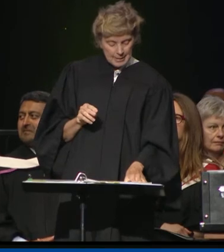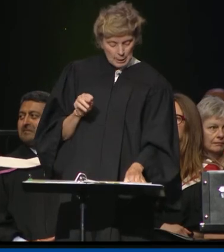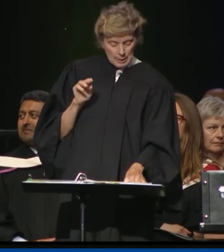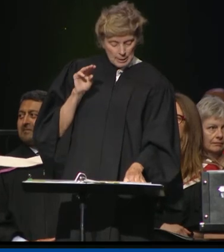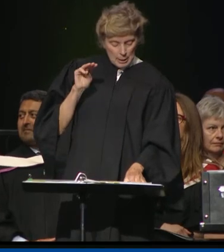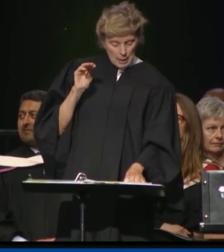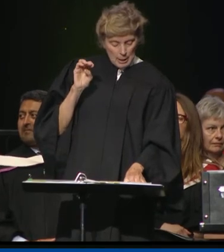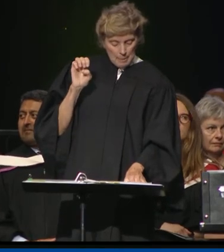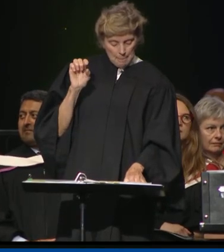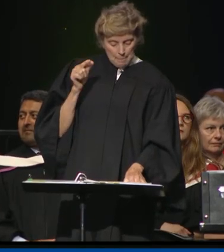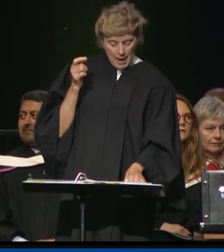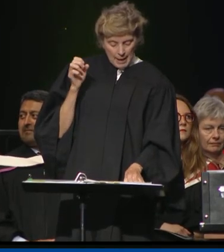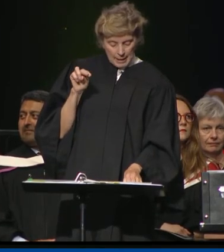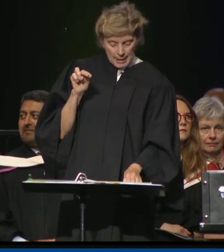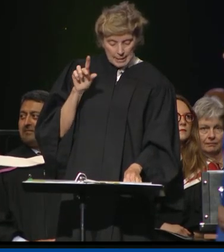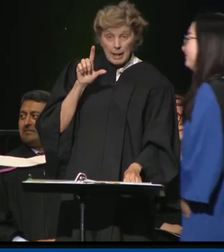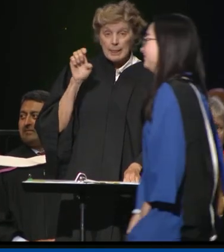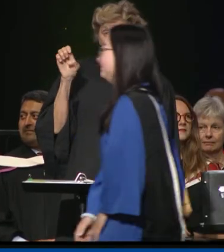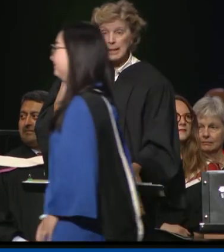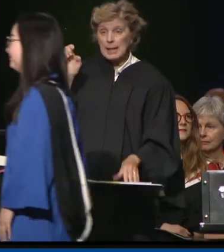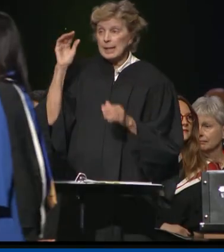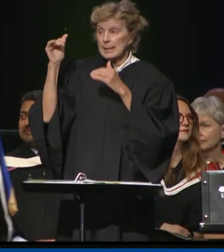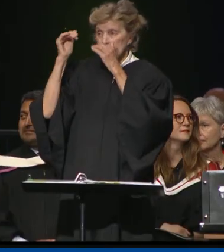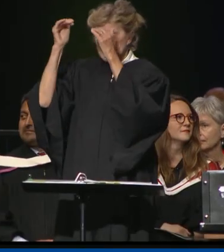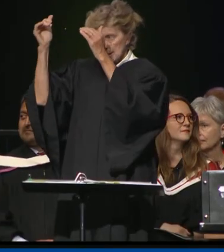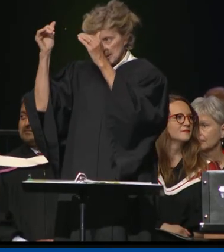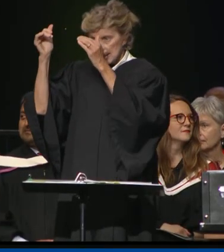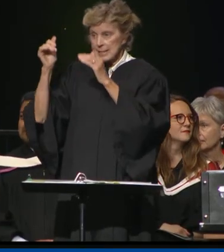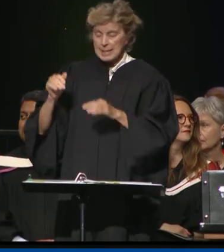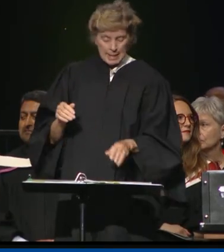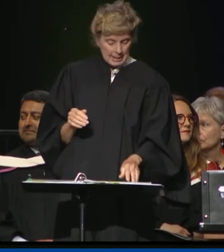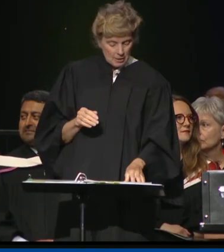Megan Lee, with distinction.